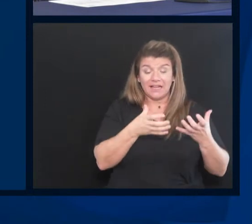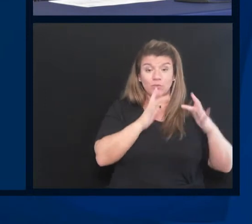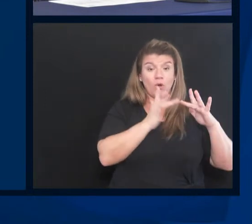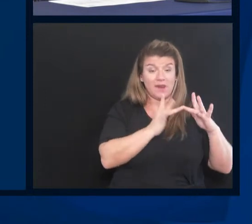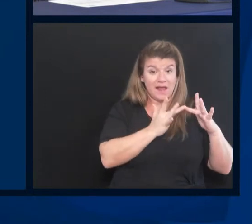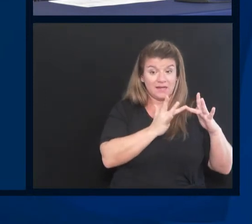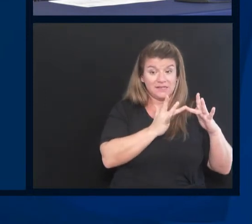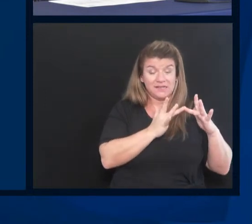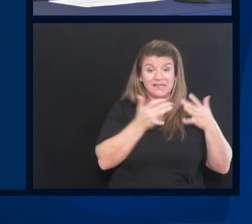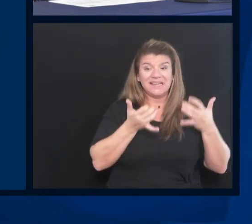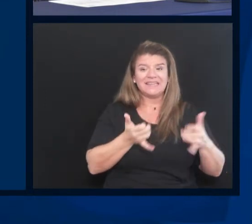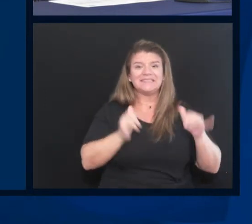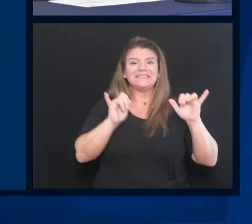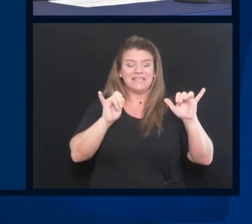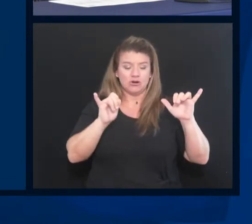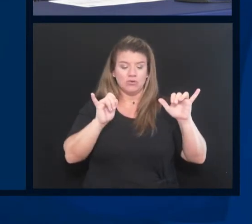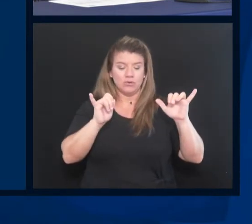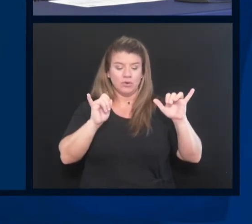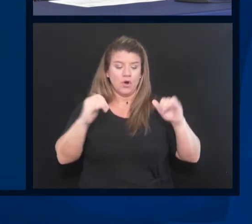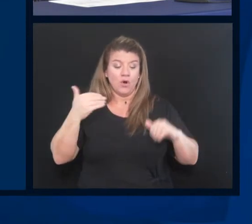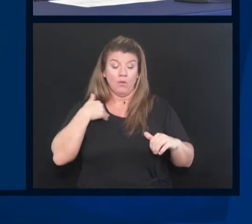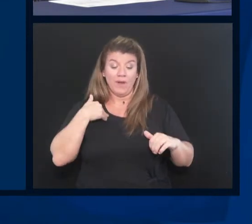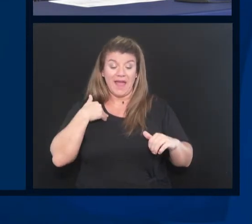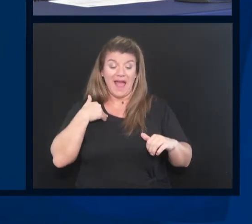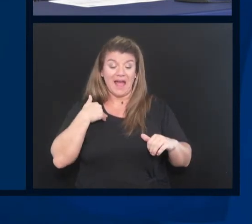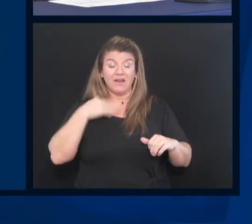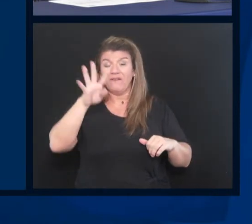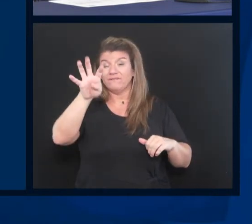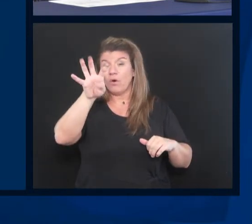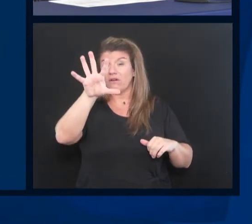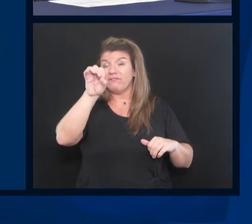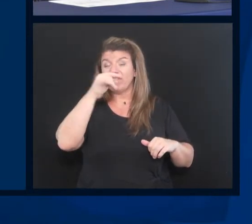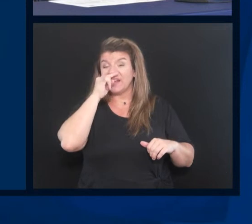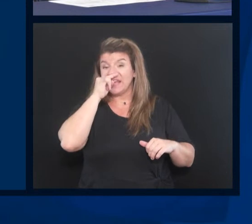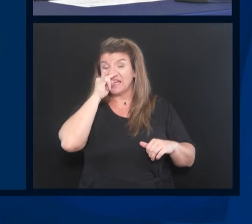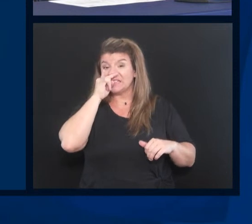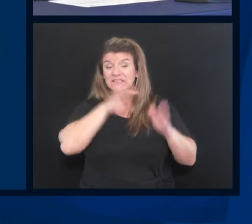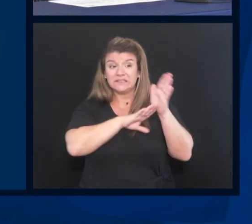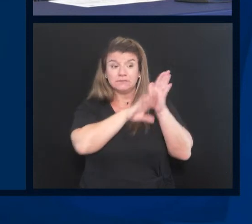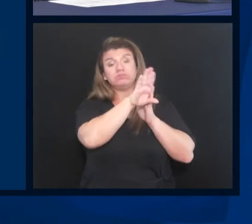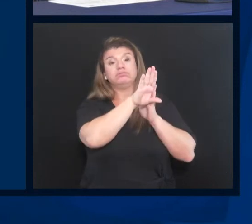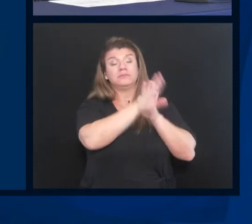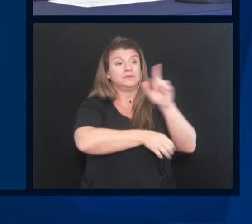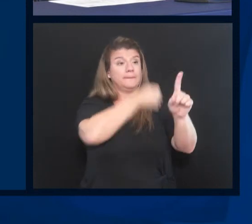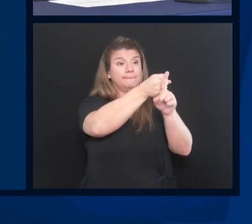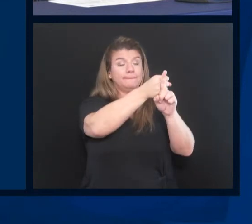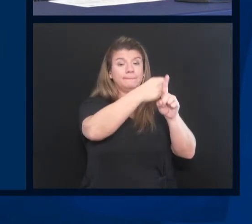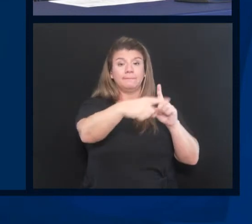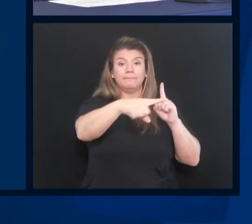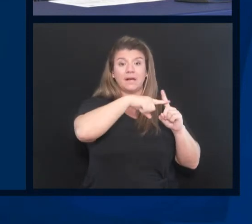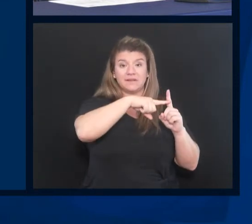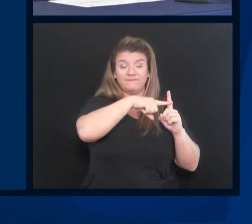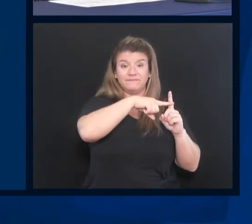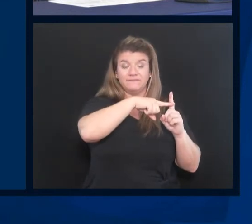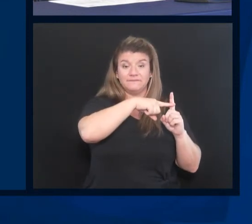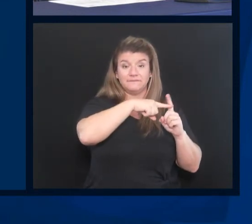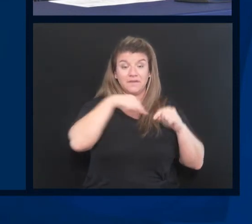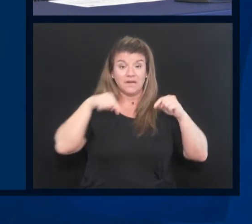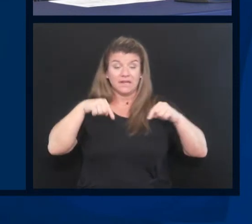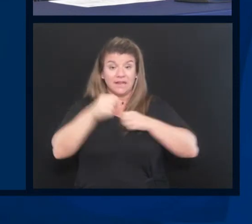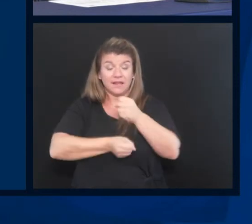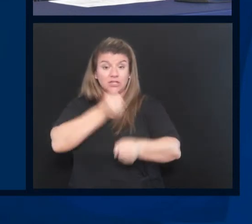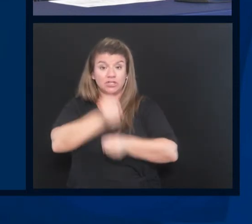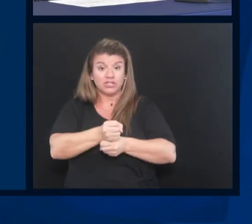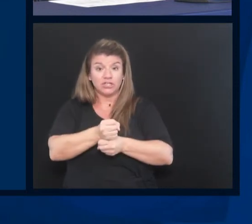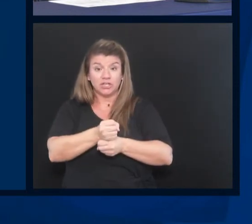and still at this point we had almost 450 kids at our peak who were positive on our campus. This year, we